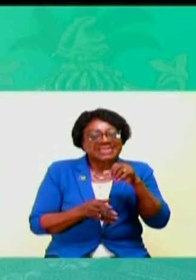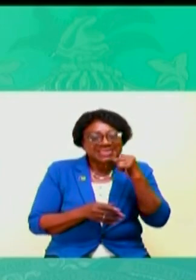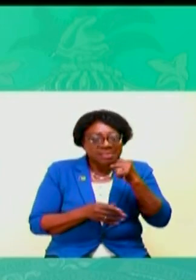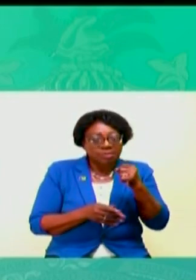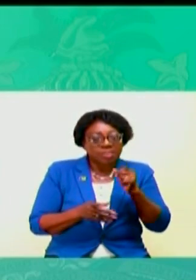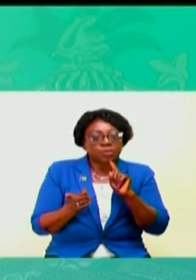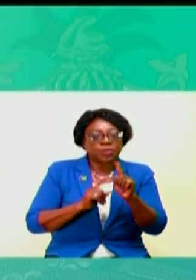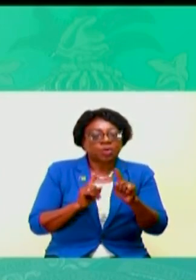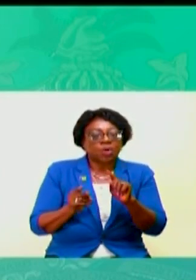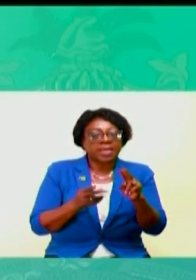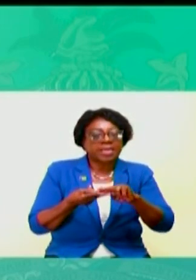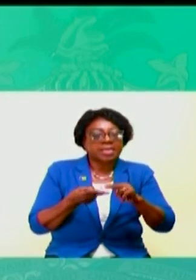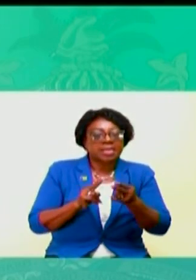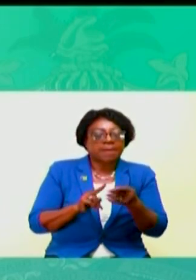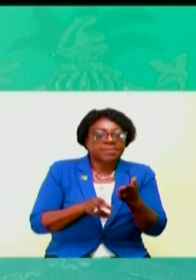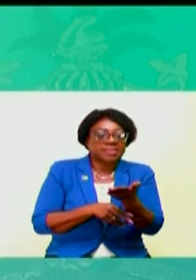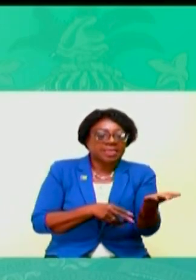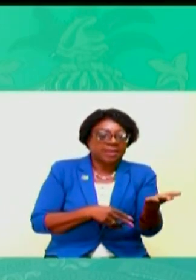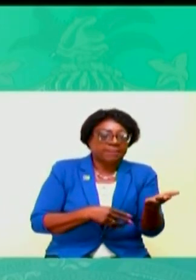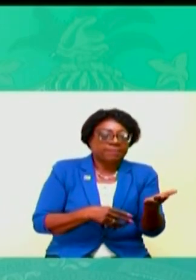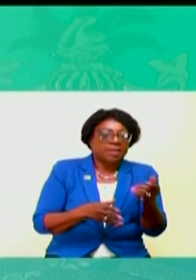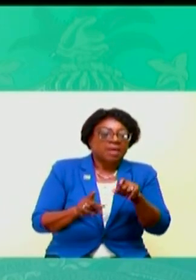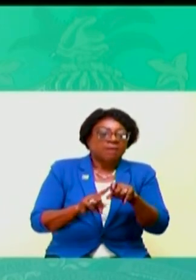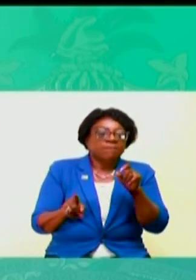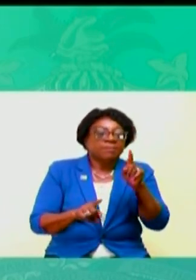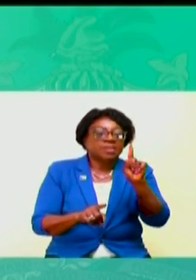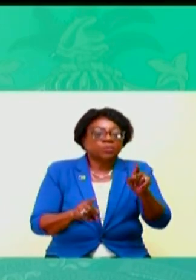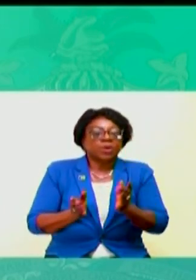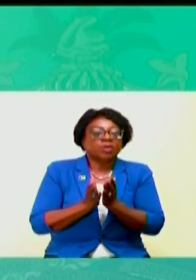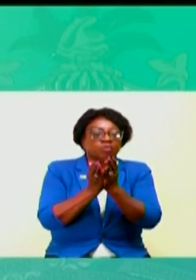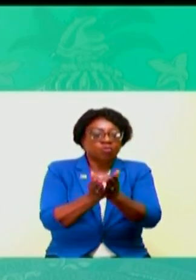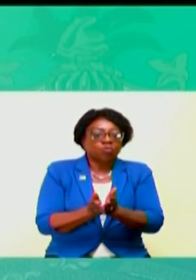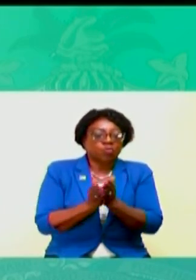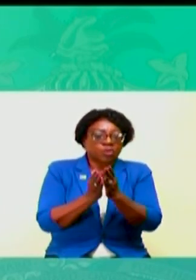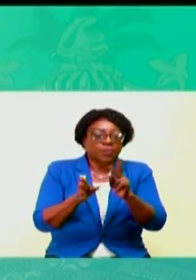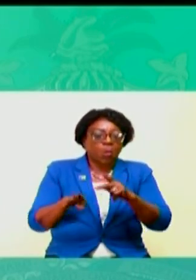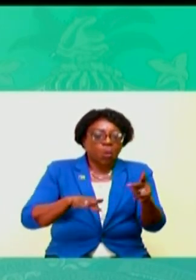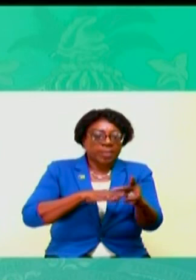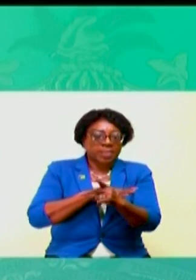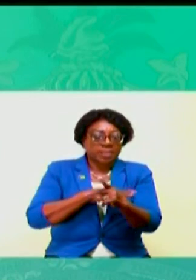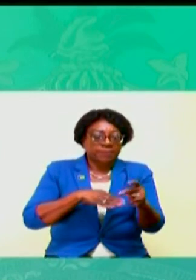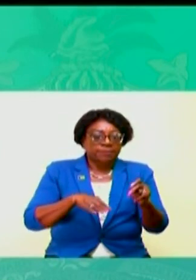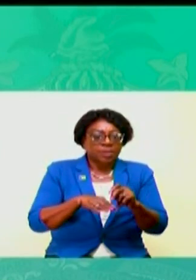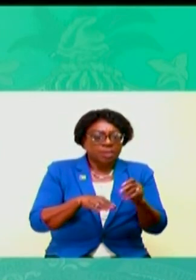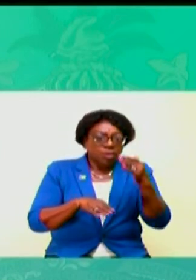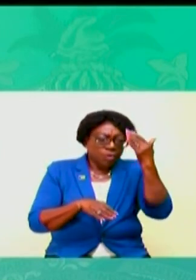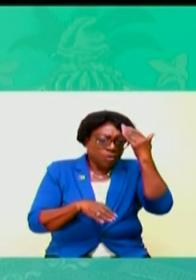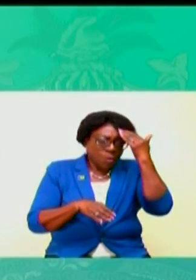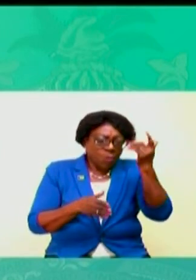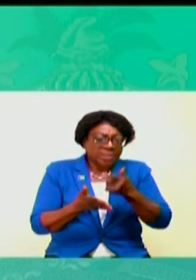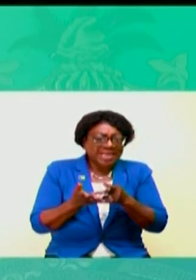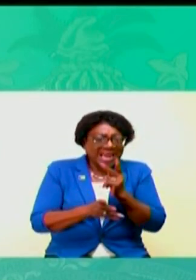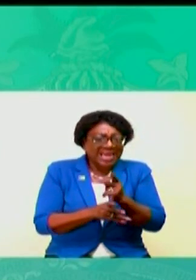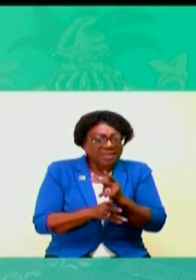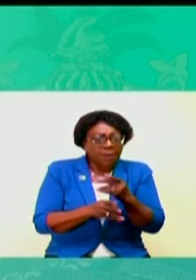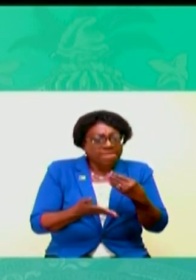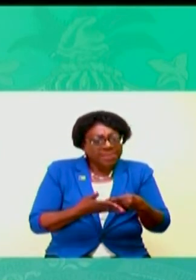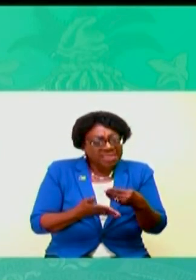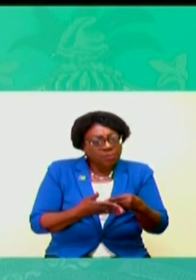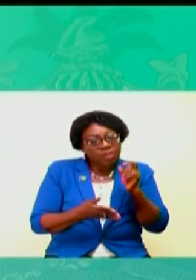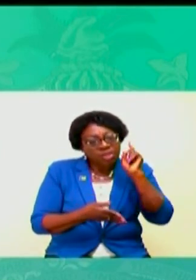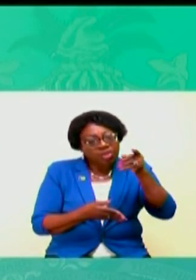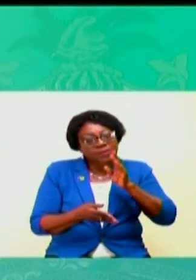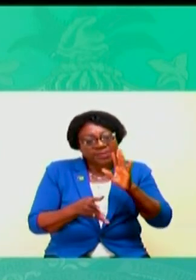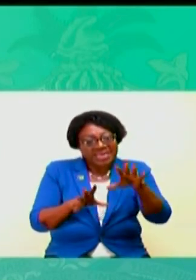here. But just look at this. From this one cruise port. You know what kind of money we ought to be getting? My Lord. We ought not to be